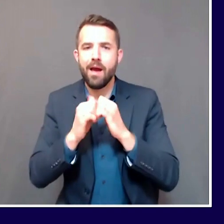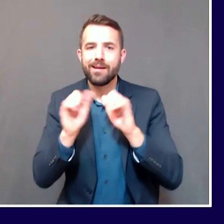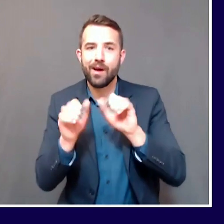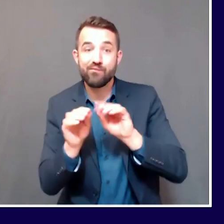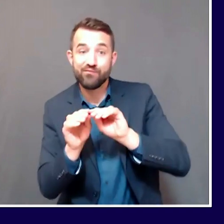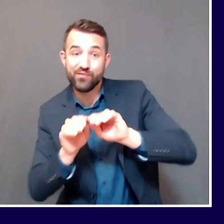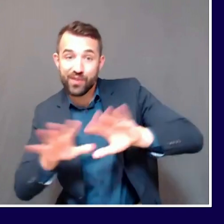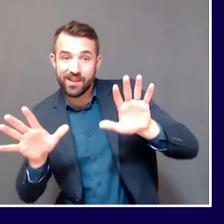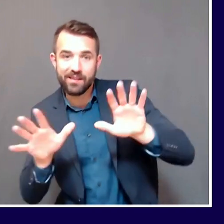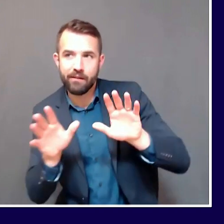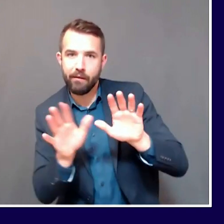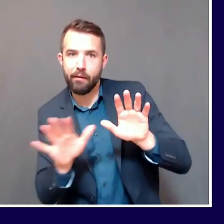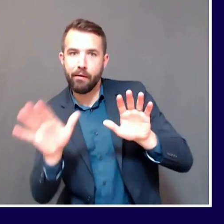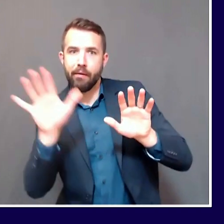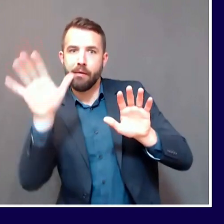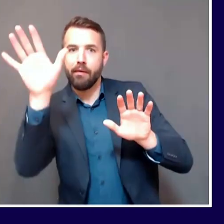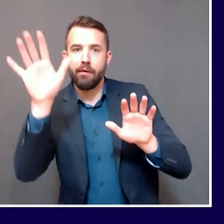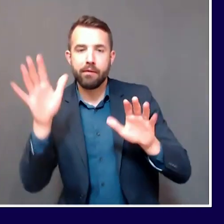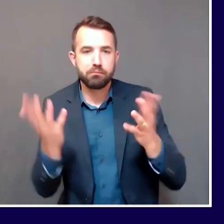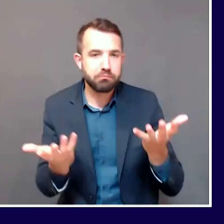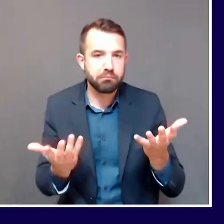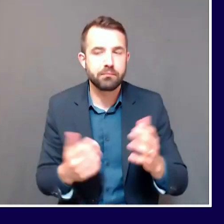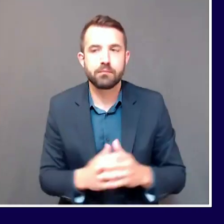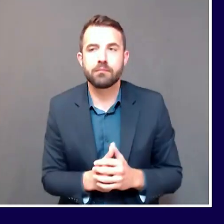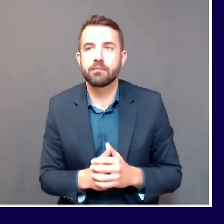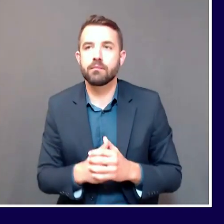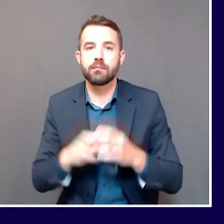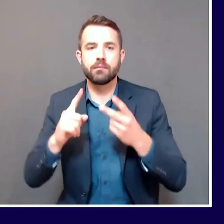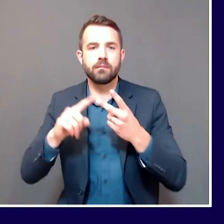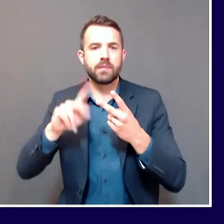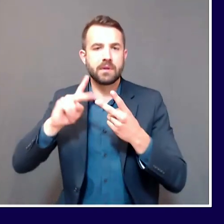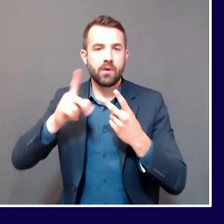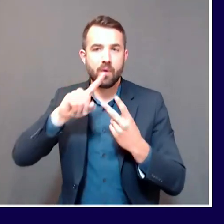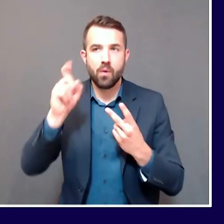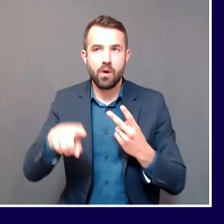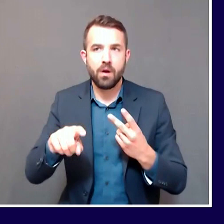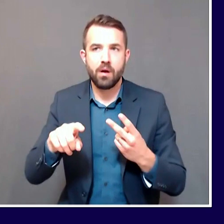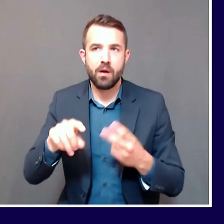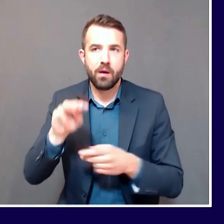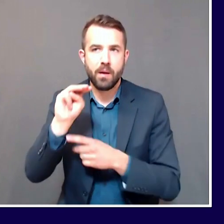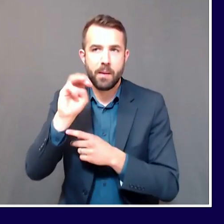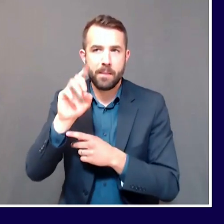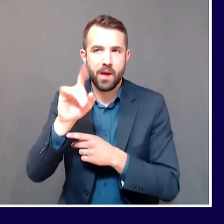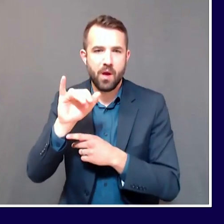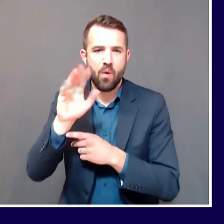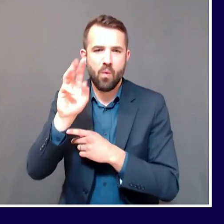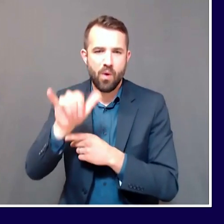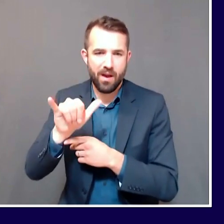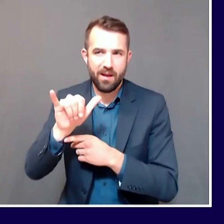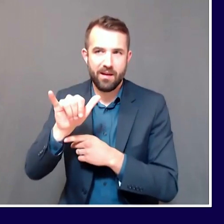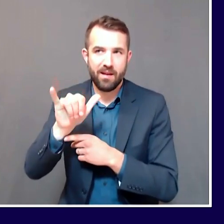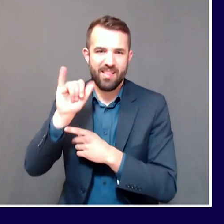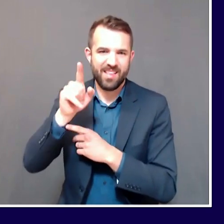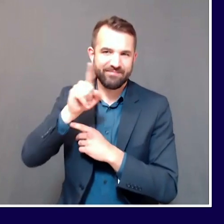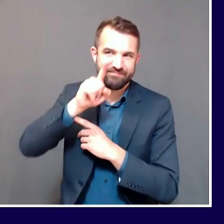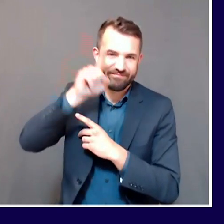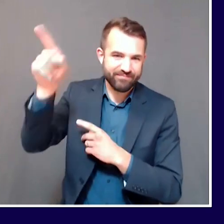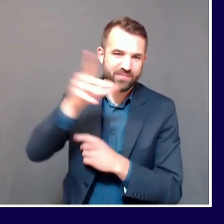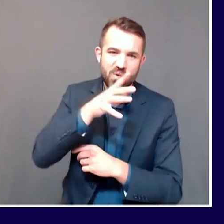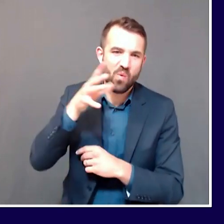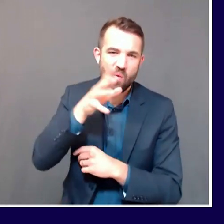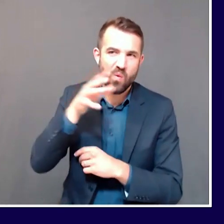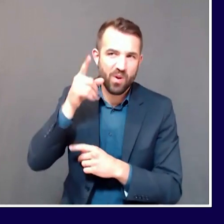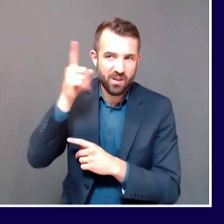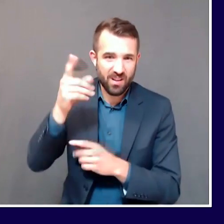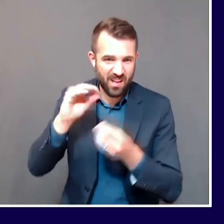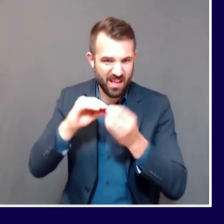was a cluster up in Medway, fairly rural town. Or any light that you can shed on that? Sure. So Kevin, one